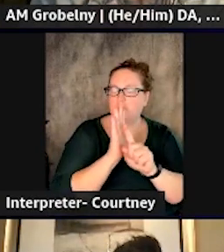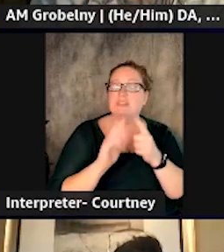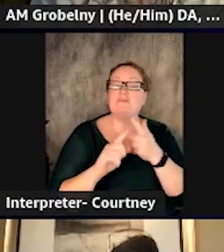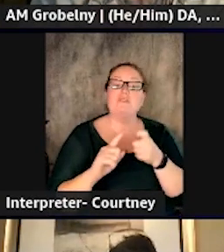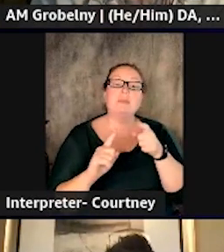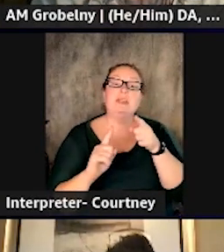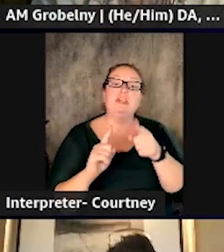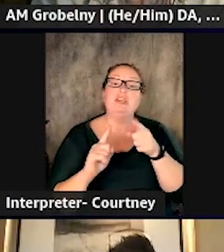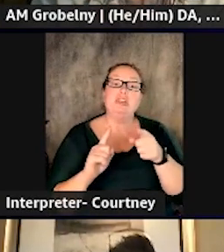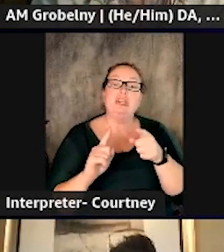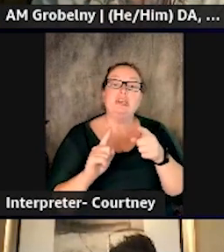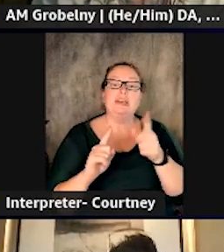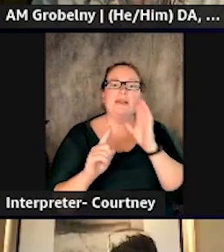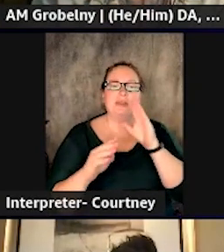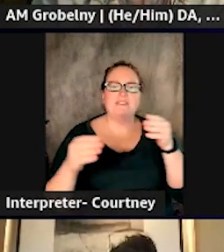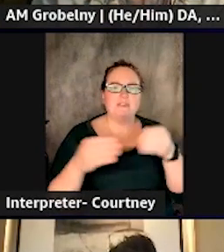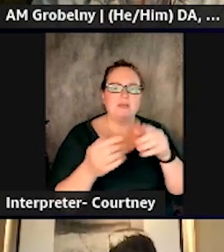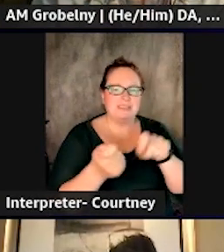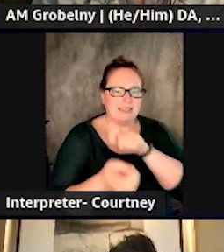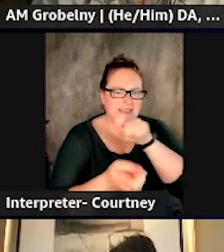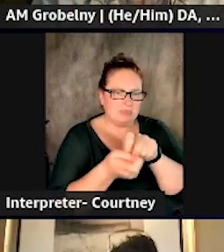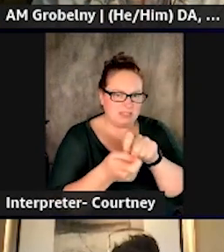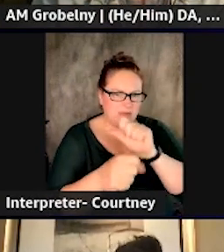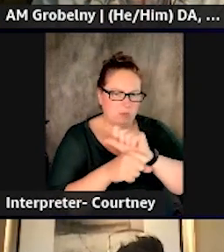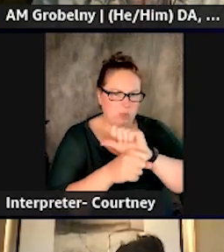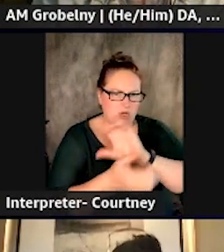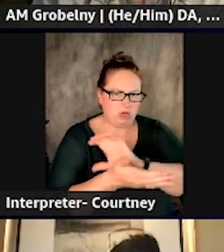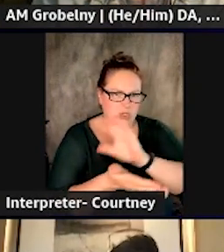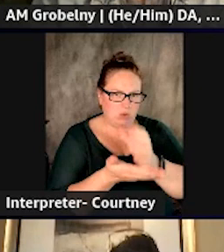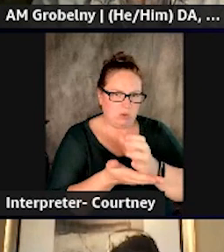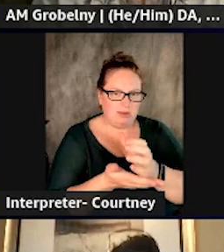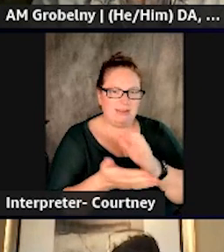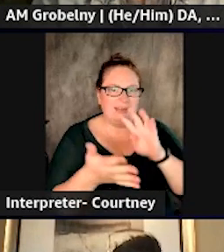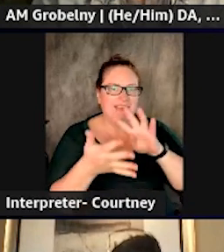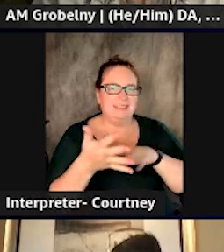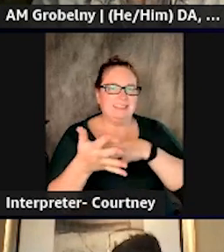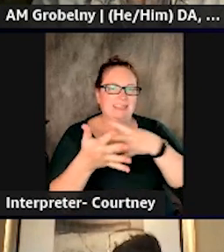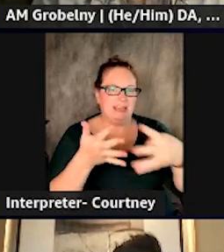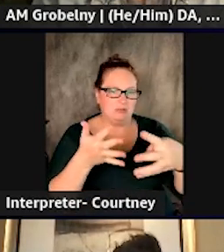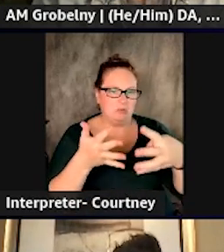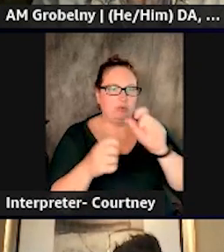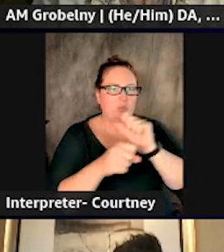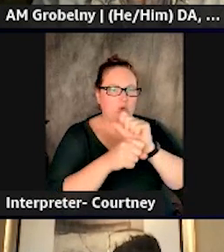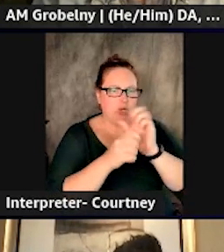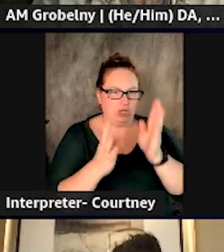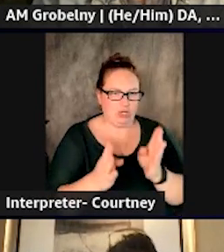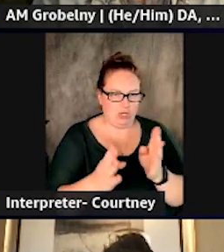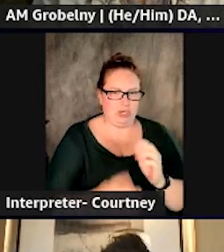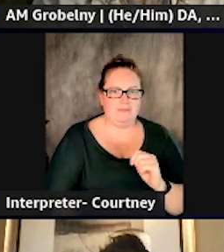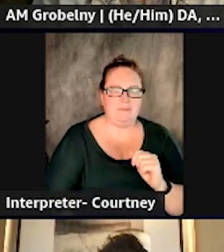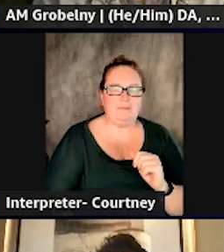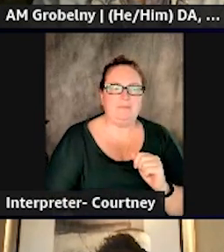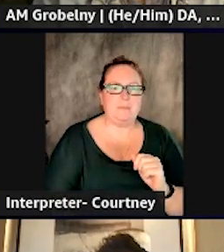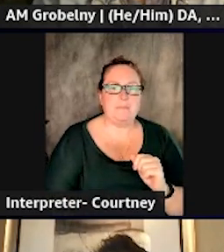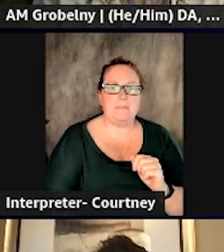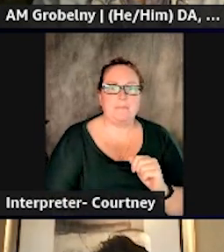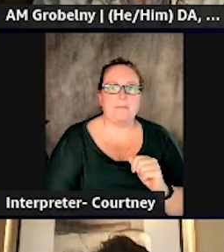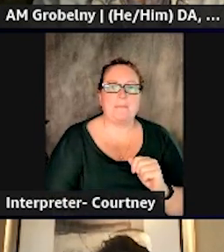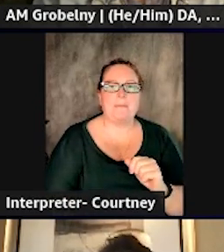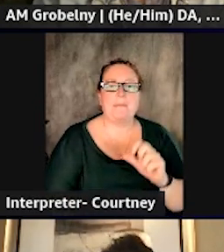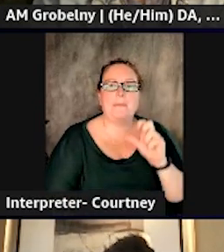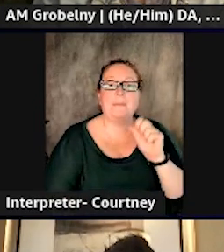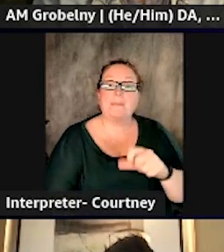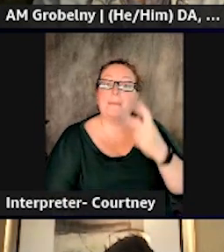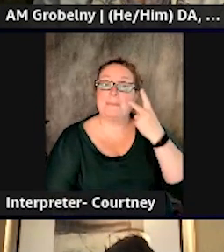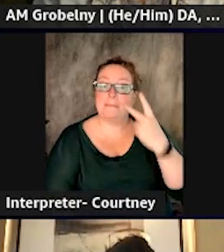I'm going to focus on a very specific workload now. Which is this scheduled worker. And you can see this